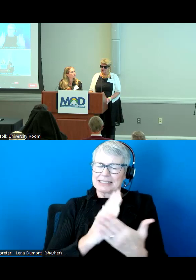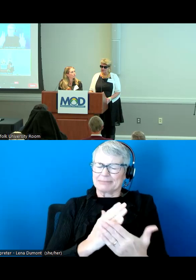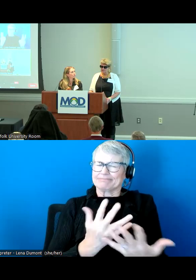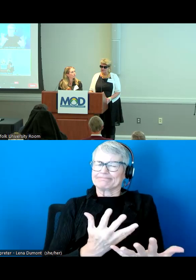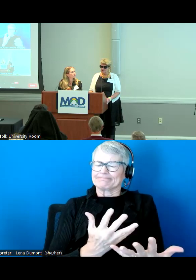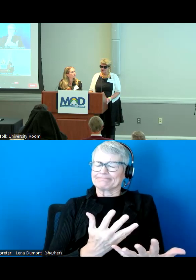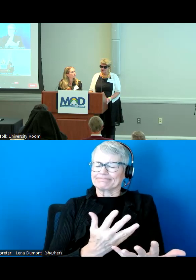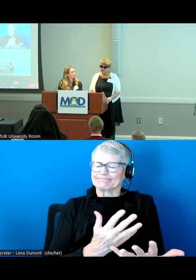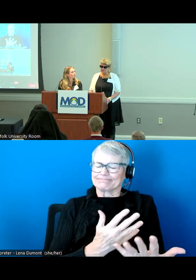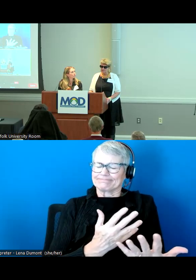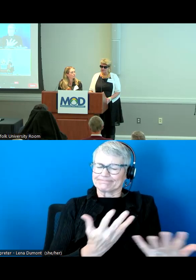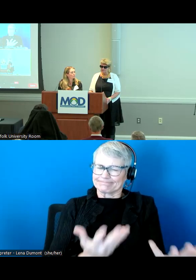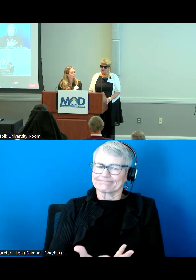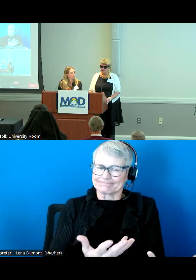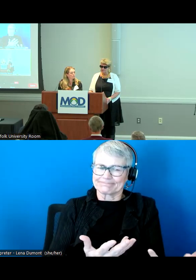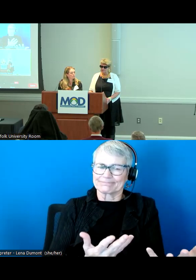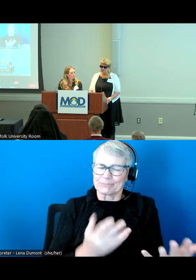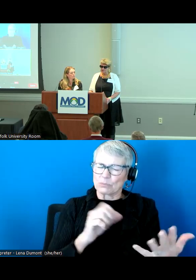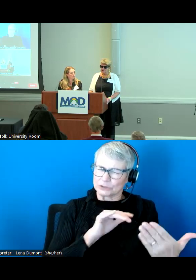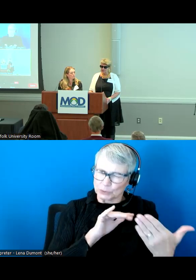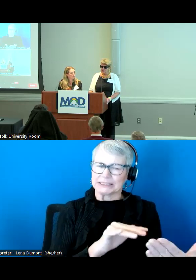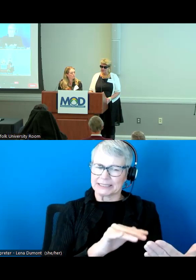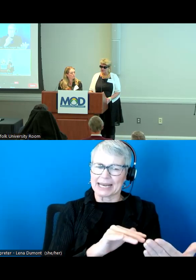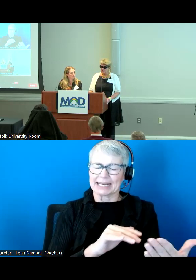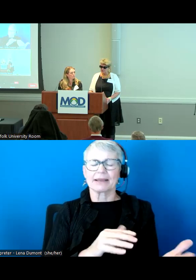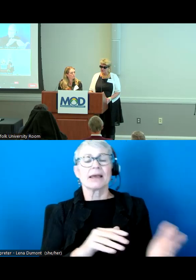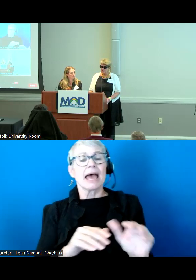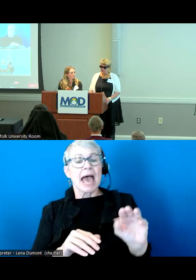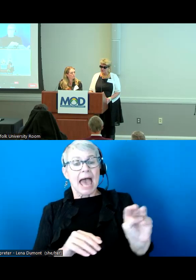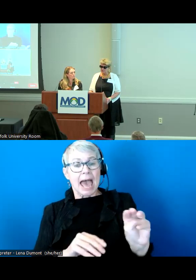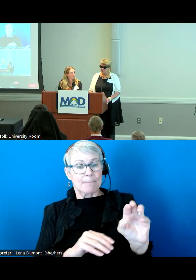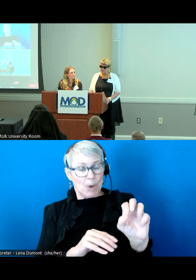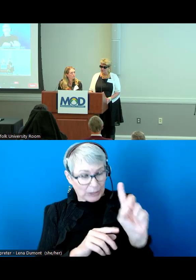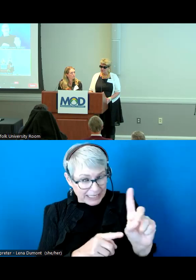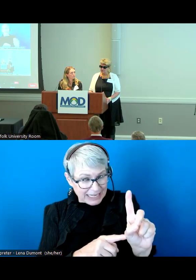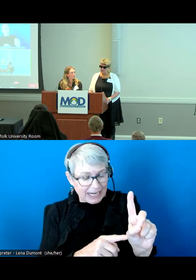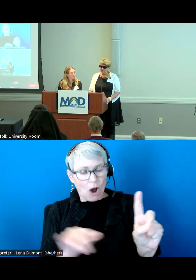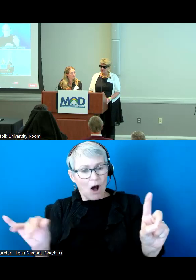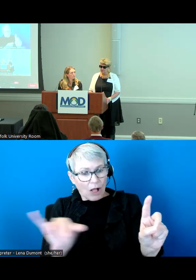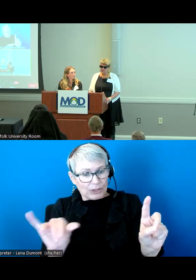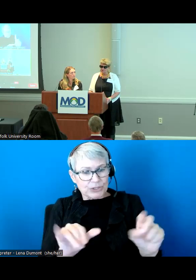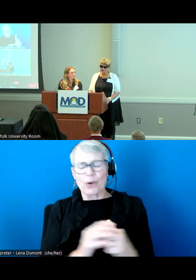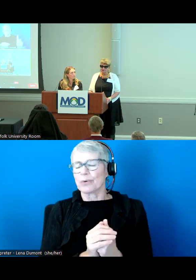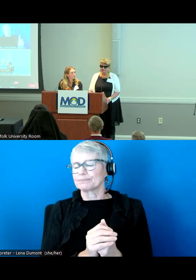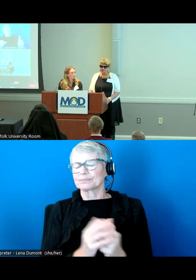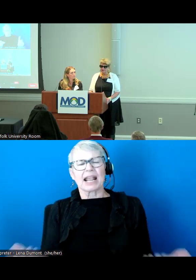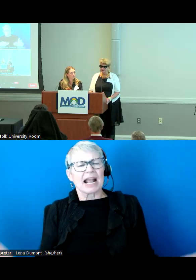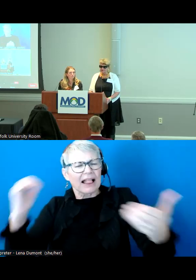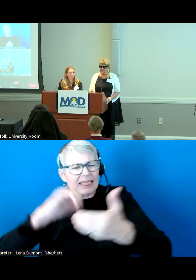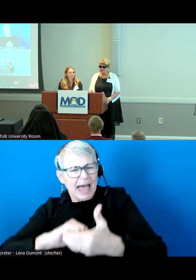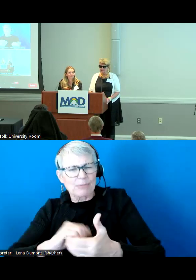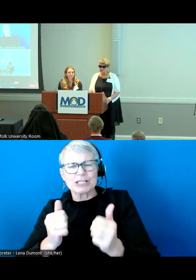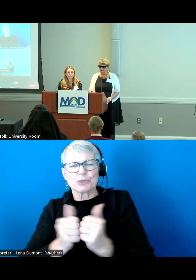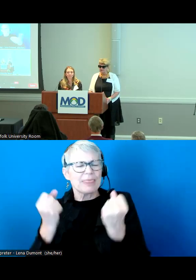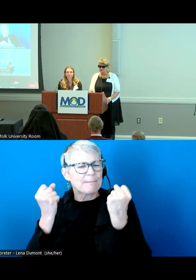at MOD are involved with a lot of collaborations across the Commonwealth. I know Dawn Brantley is